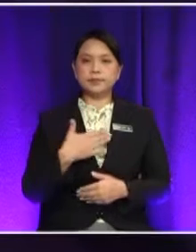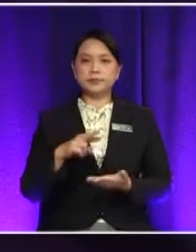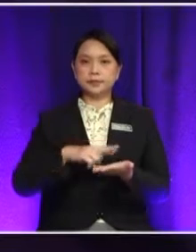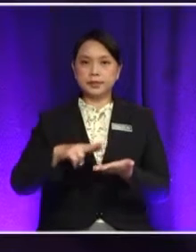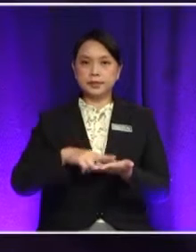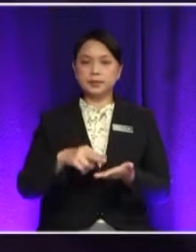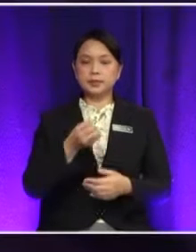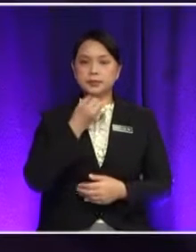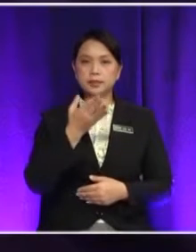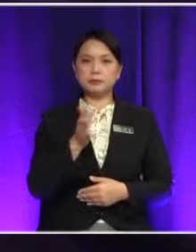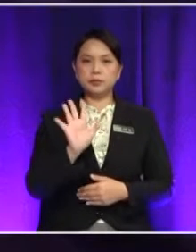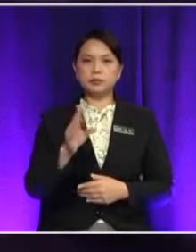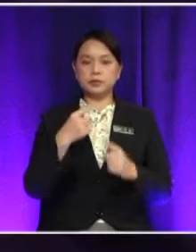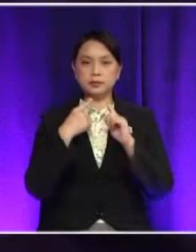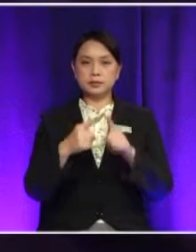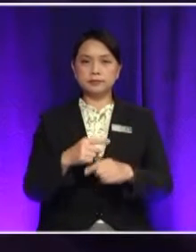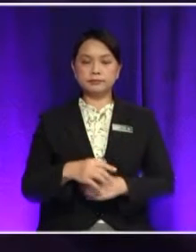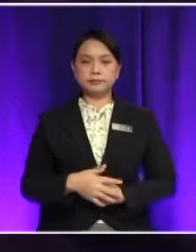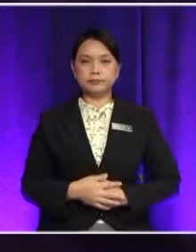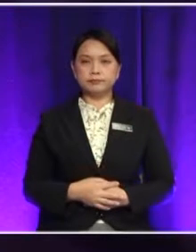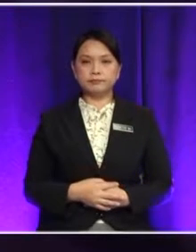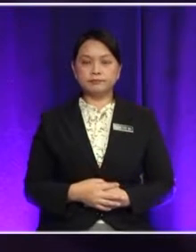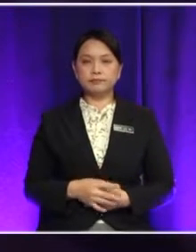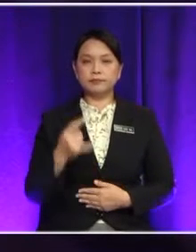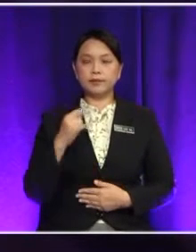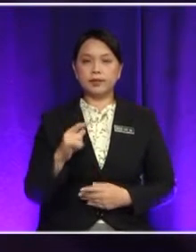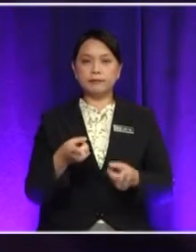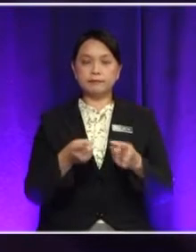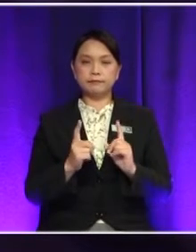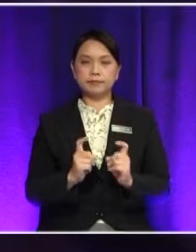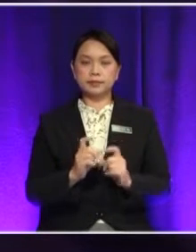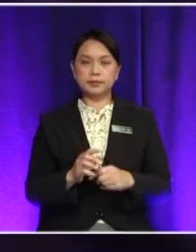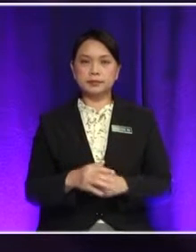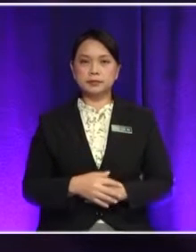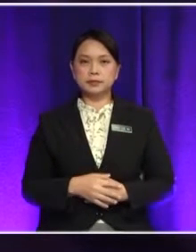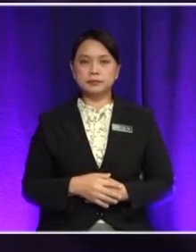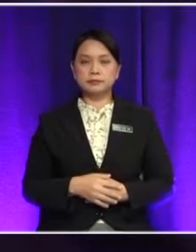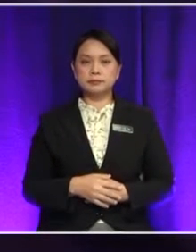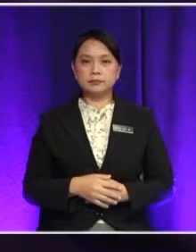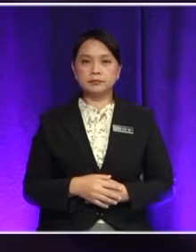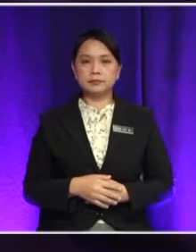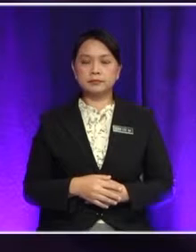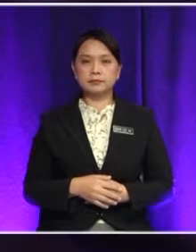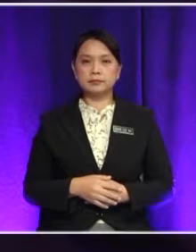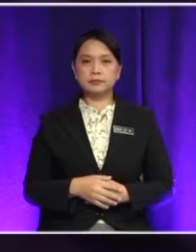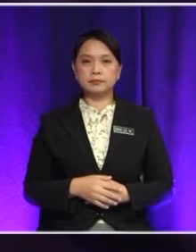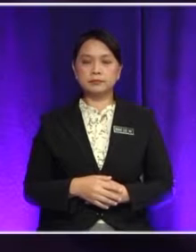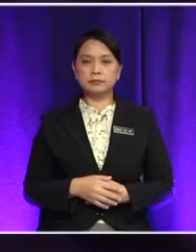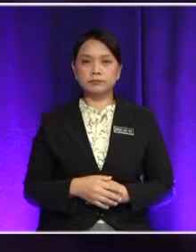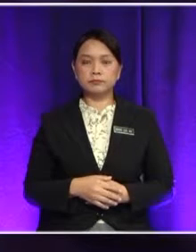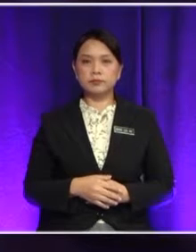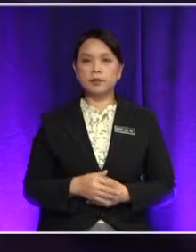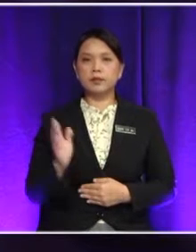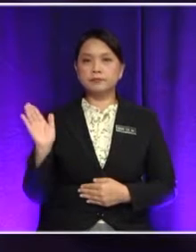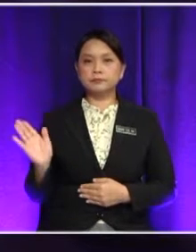tell me what is your answer? Go, Aisha. They are forced to use kerosene lamp and wood-burning stove in their